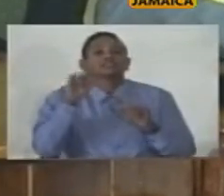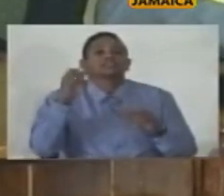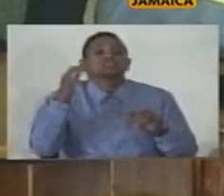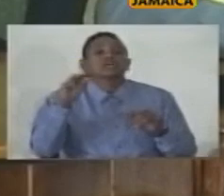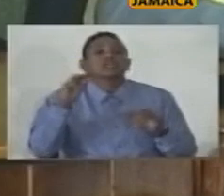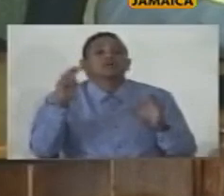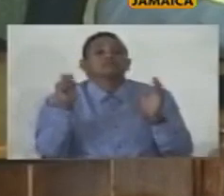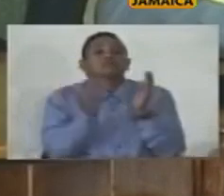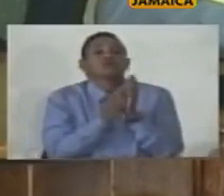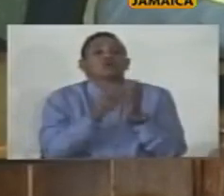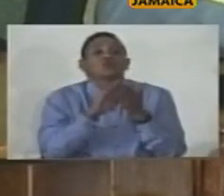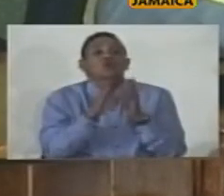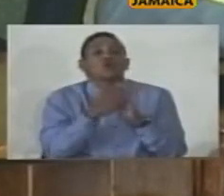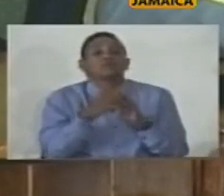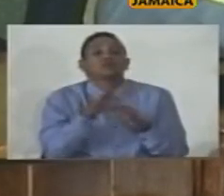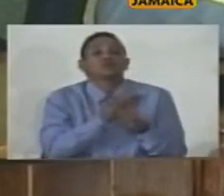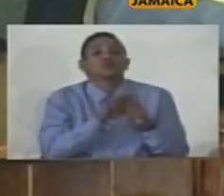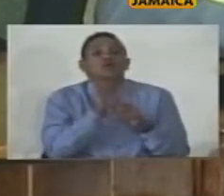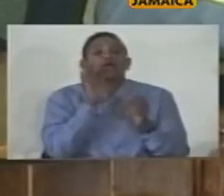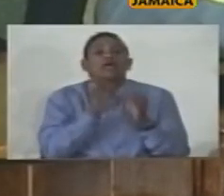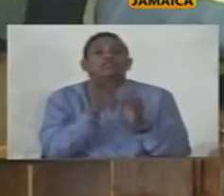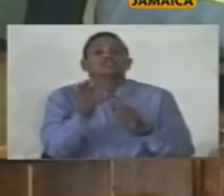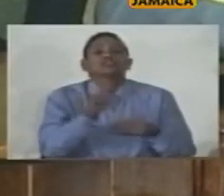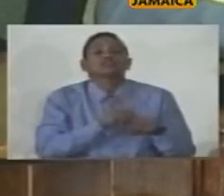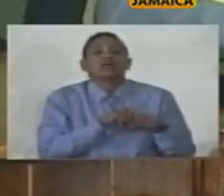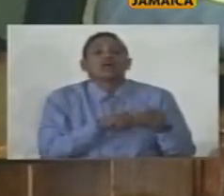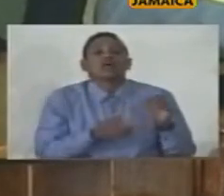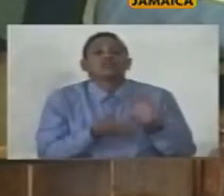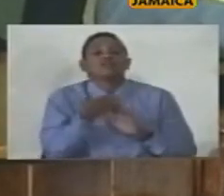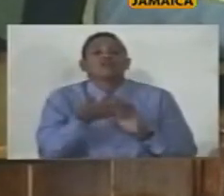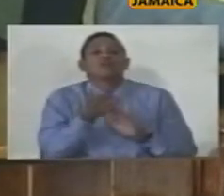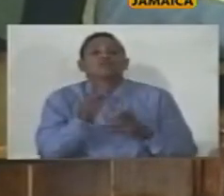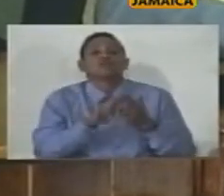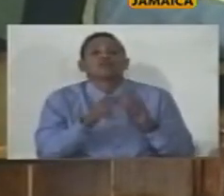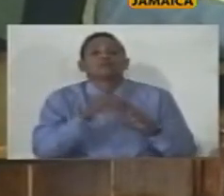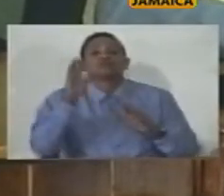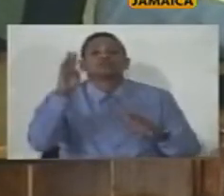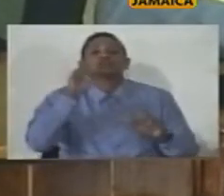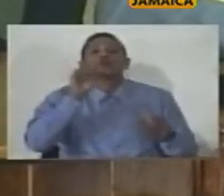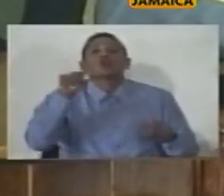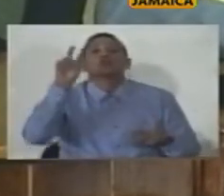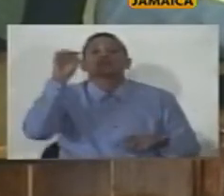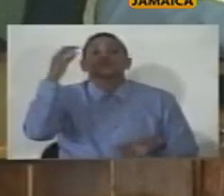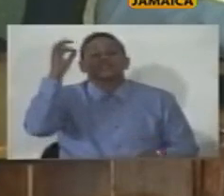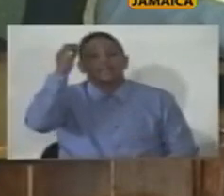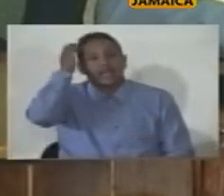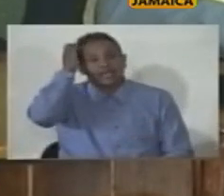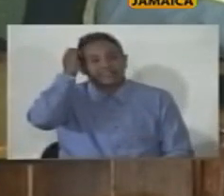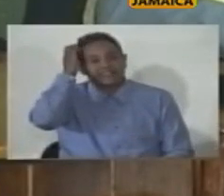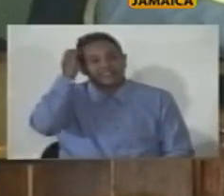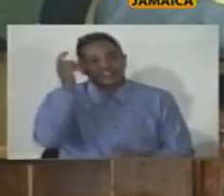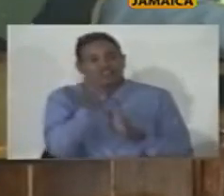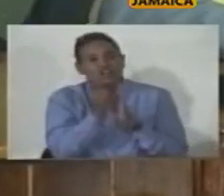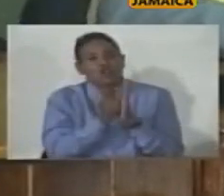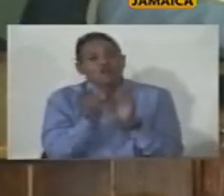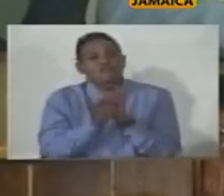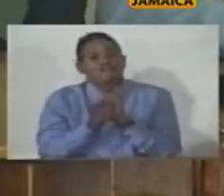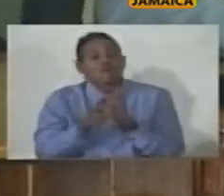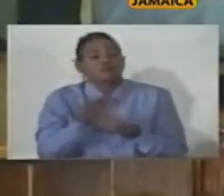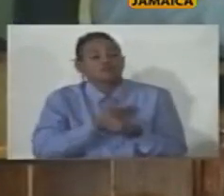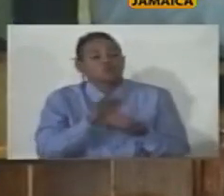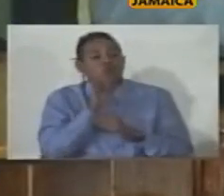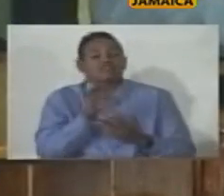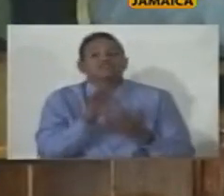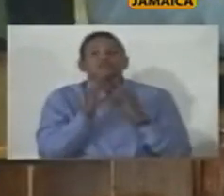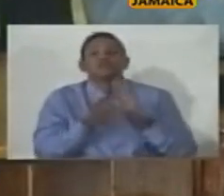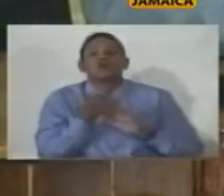Zone, Extension of Period of Operation number 6, Order 2019. The Law Reform Zones of Special Operations,